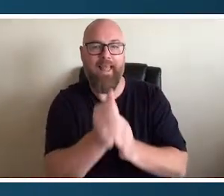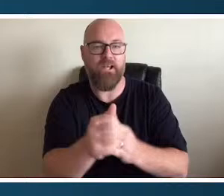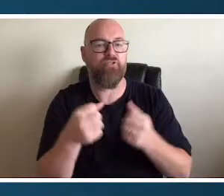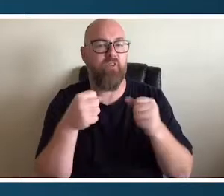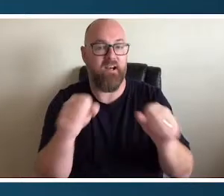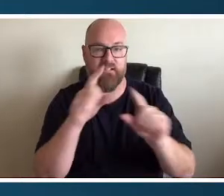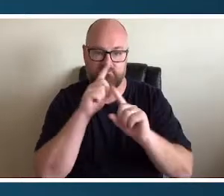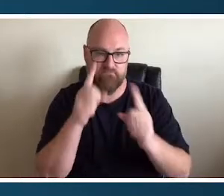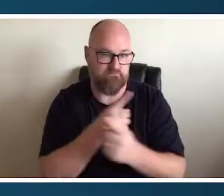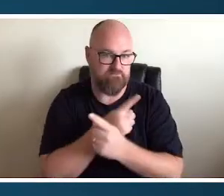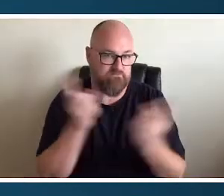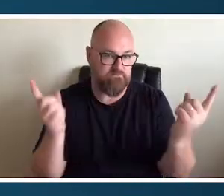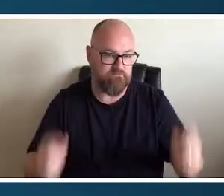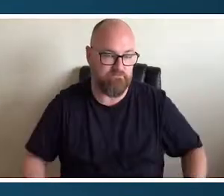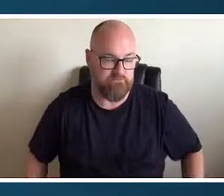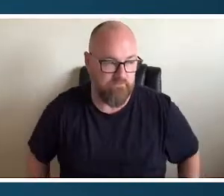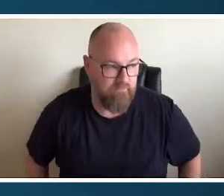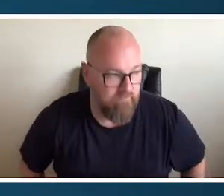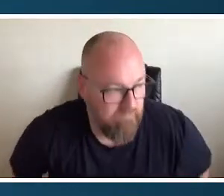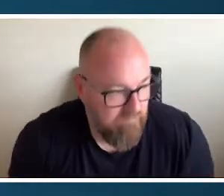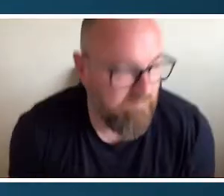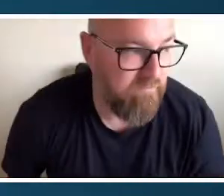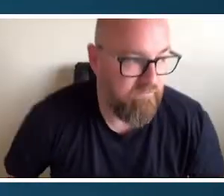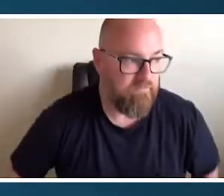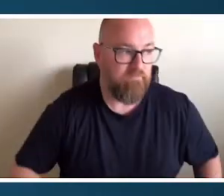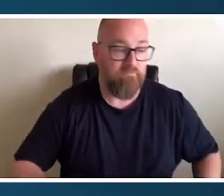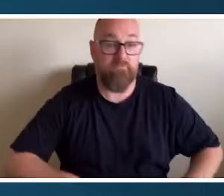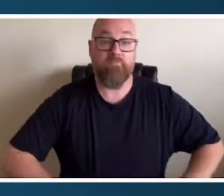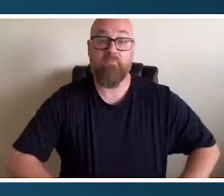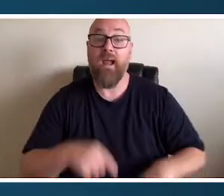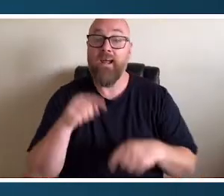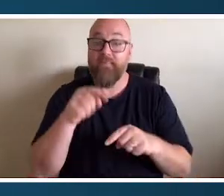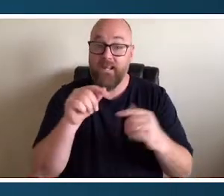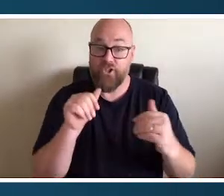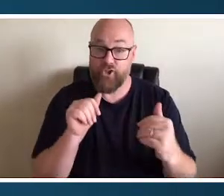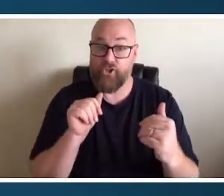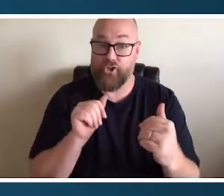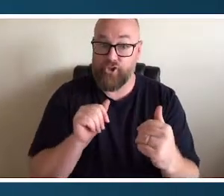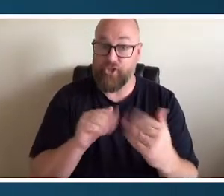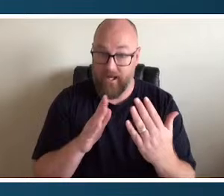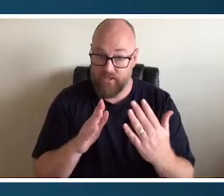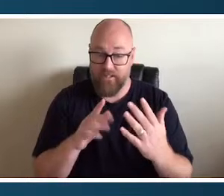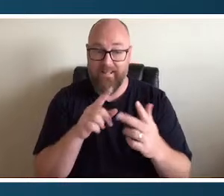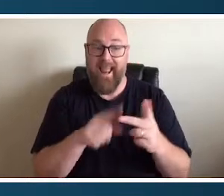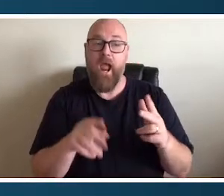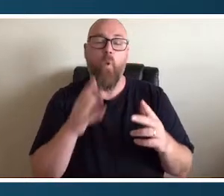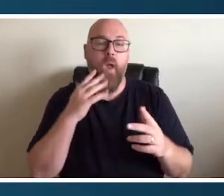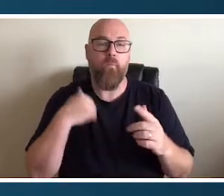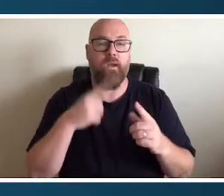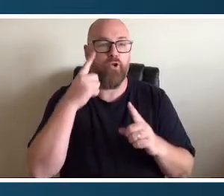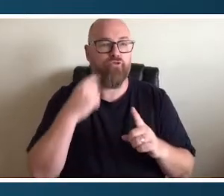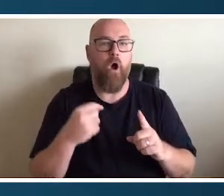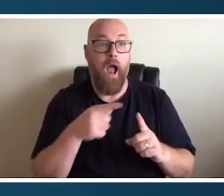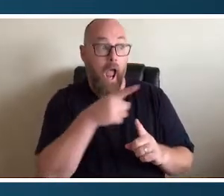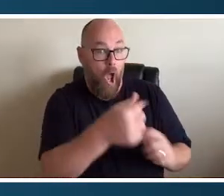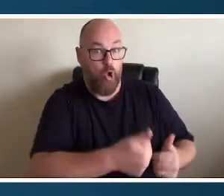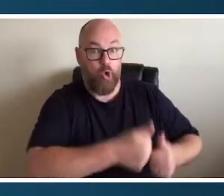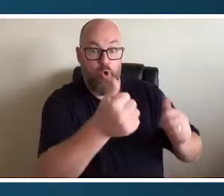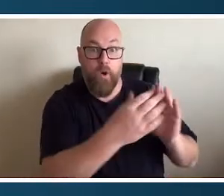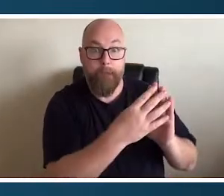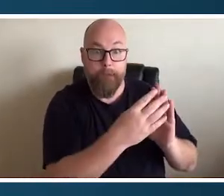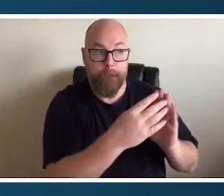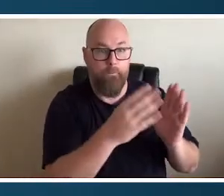These challenges, however, when replicating or trying to replicate models, should not be viewed as